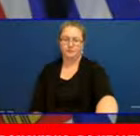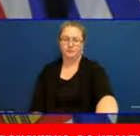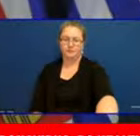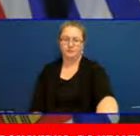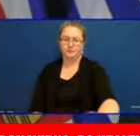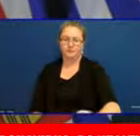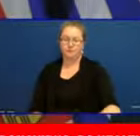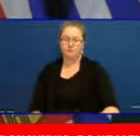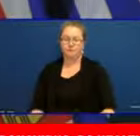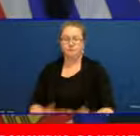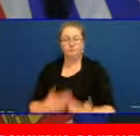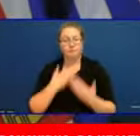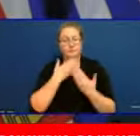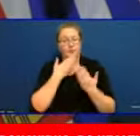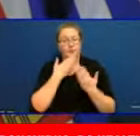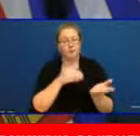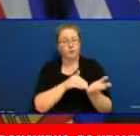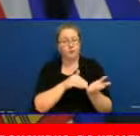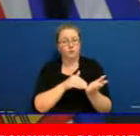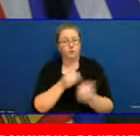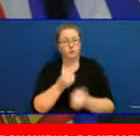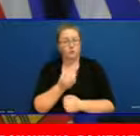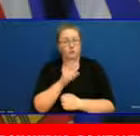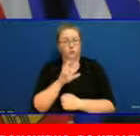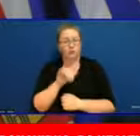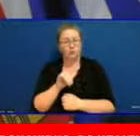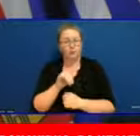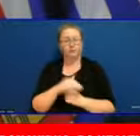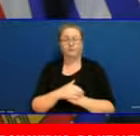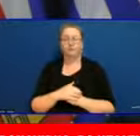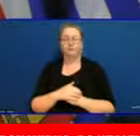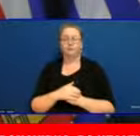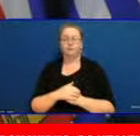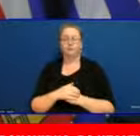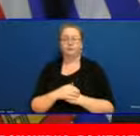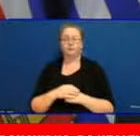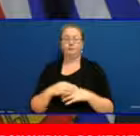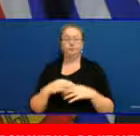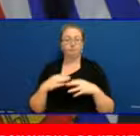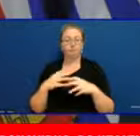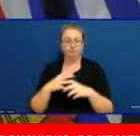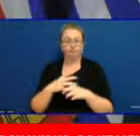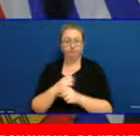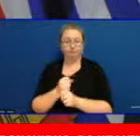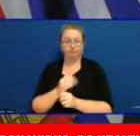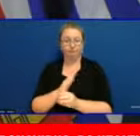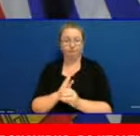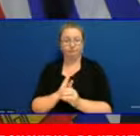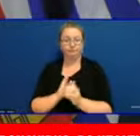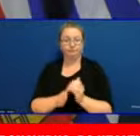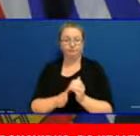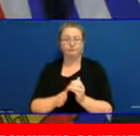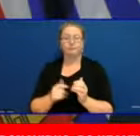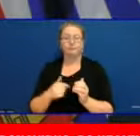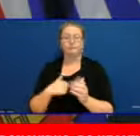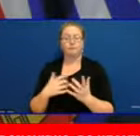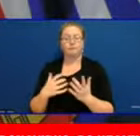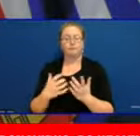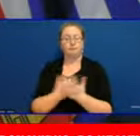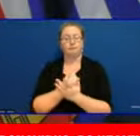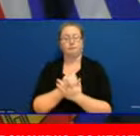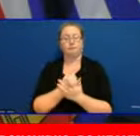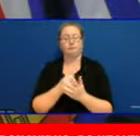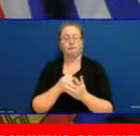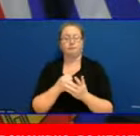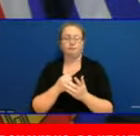Thank you very much, Dr. Henry. And just to finish with our presentation, before I do, I wanted to, on behalf of, I know, people